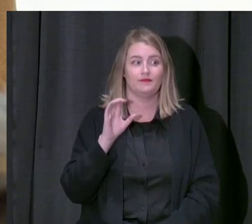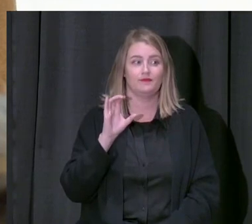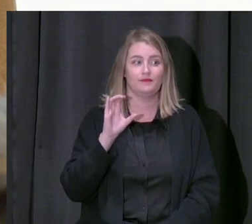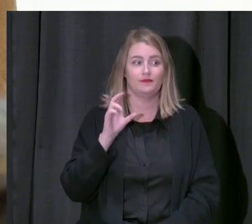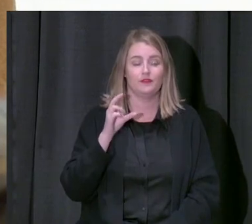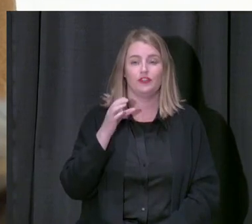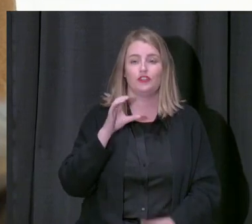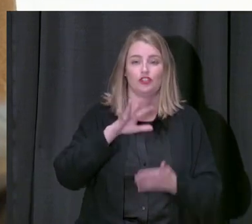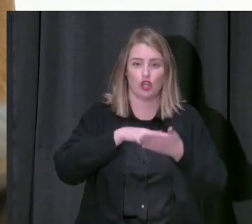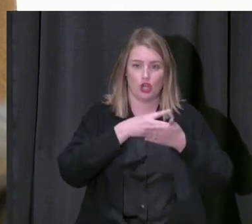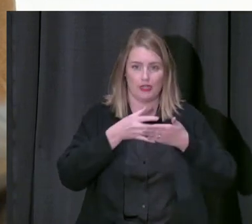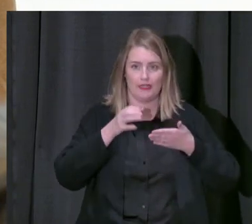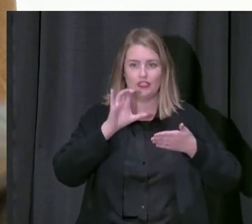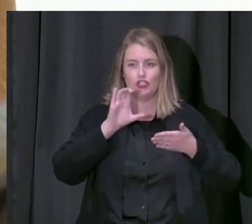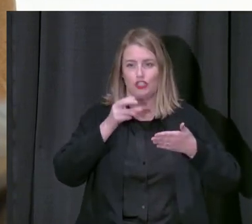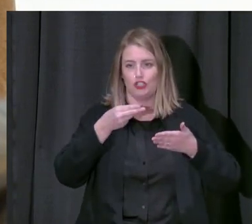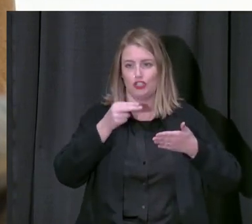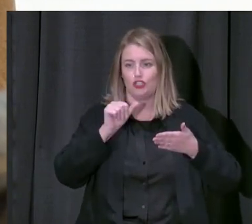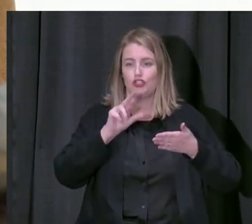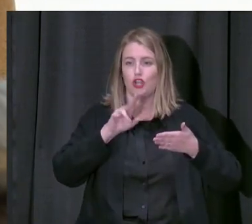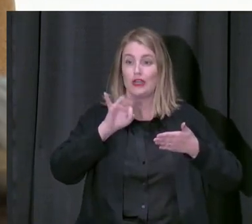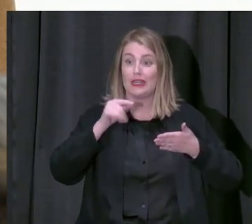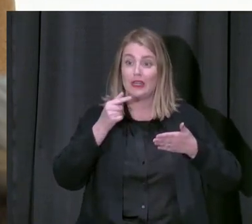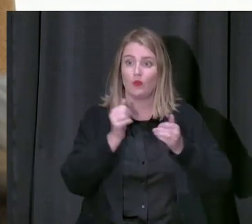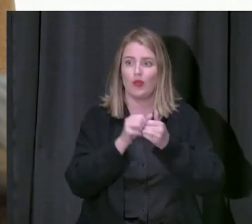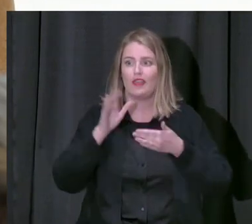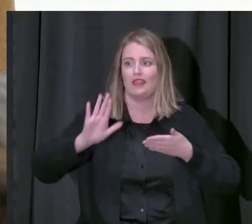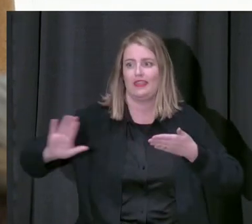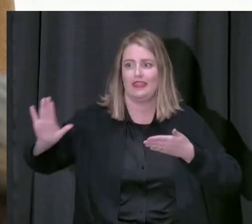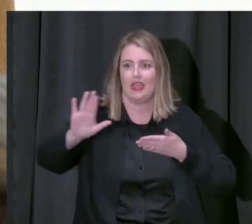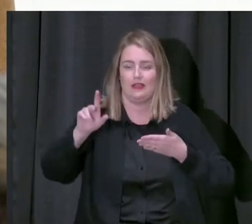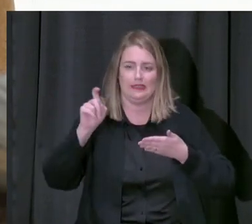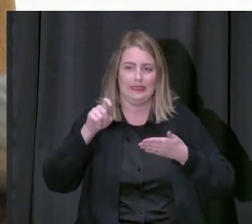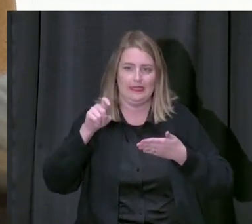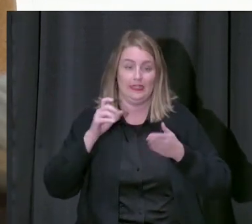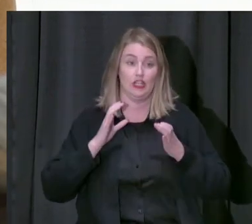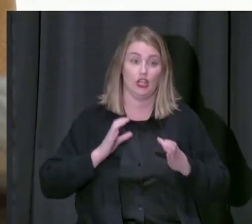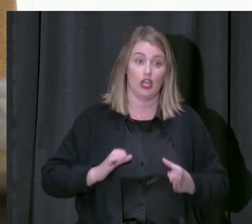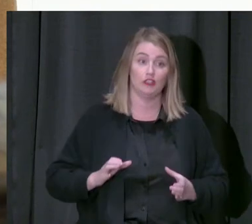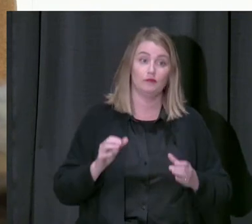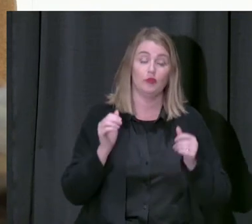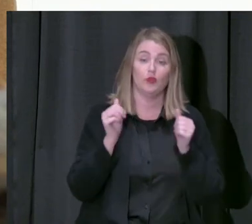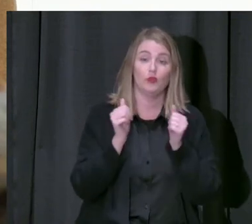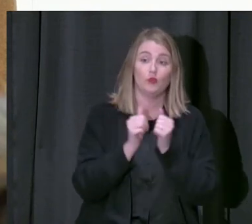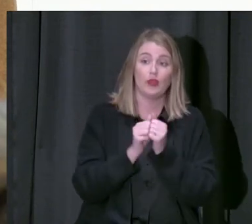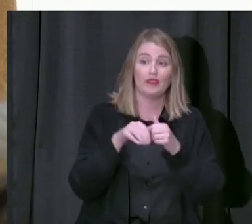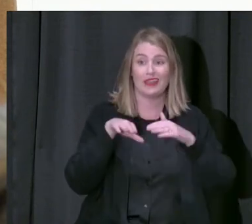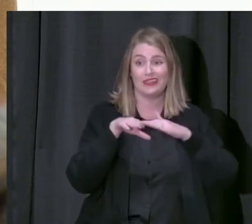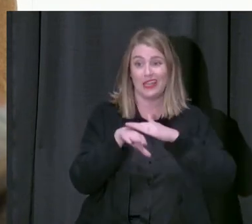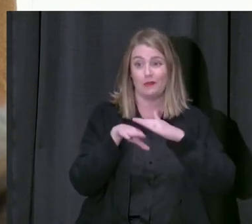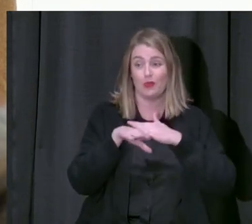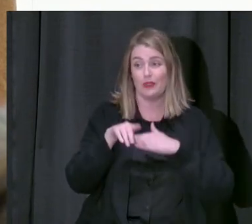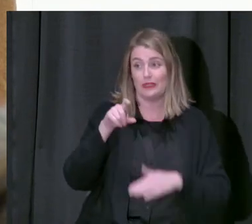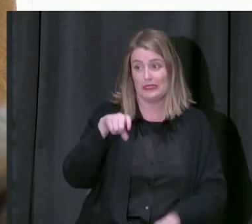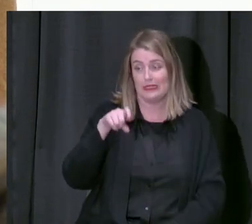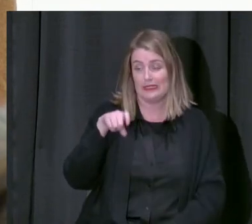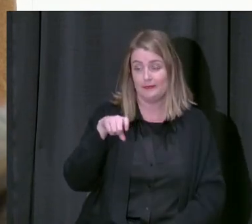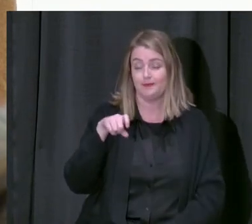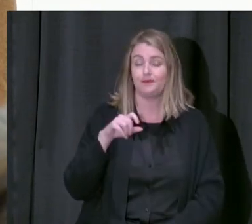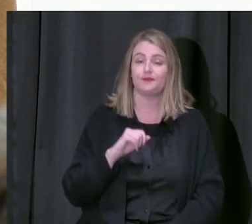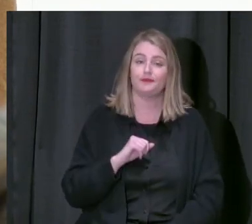of customers, and this will be inclusive of customers with accessibility needs.